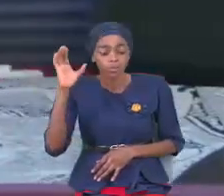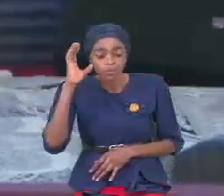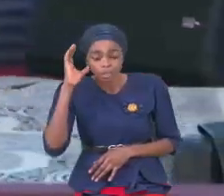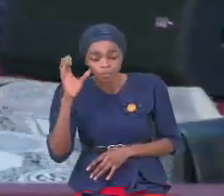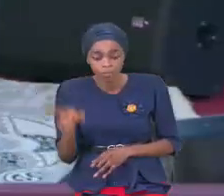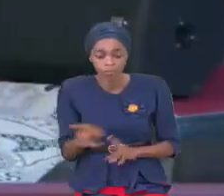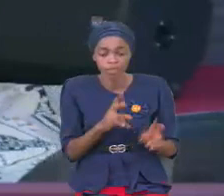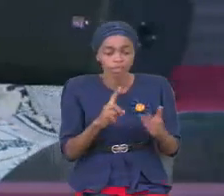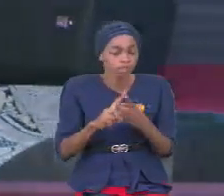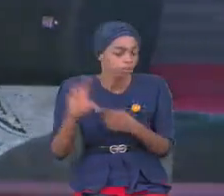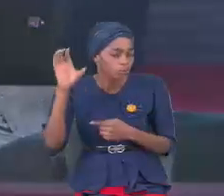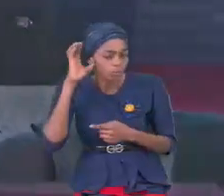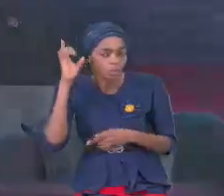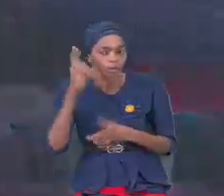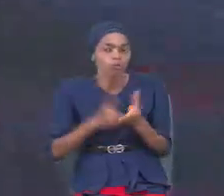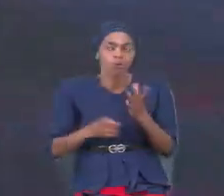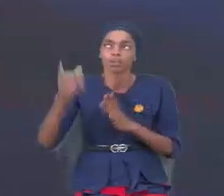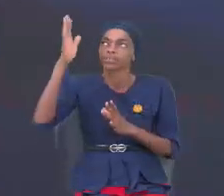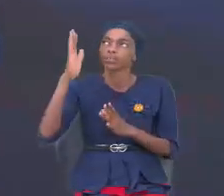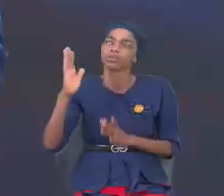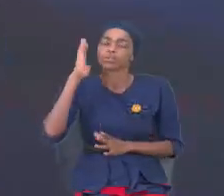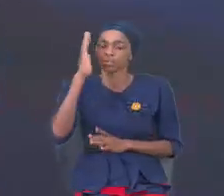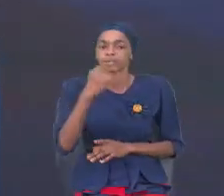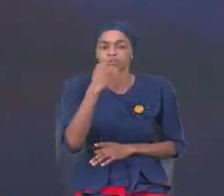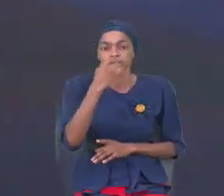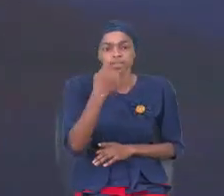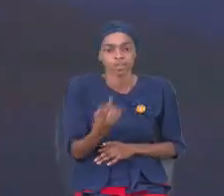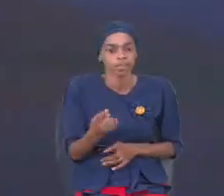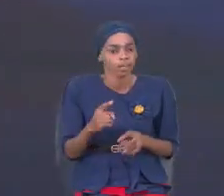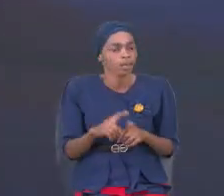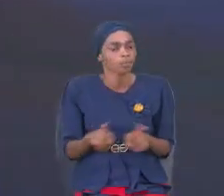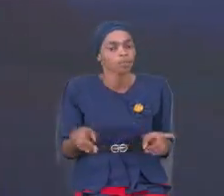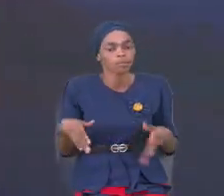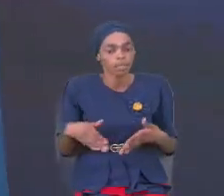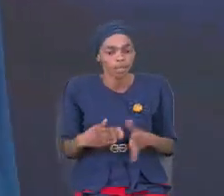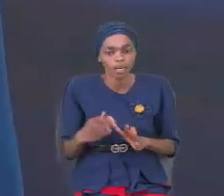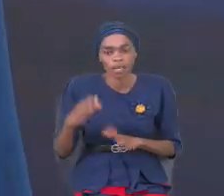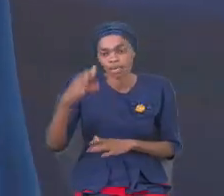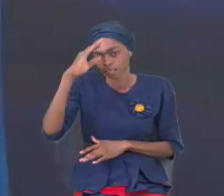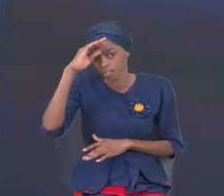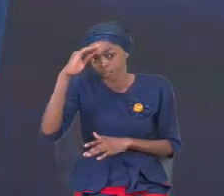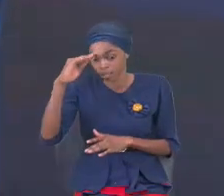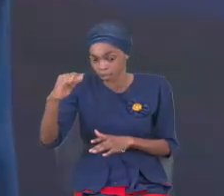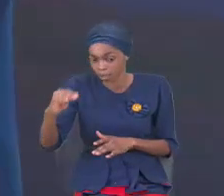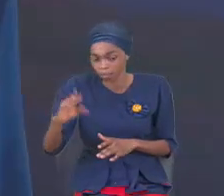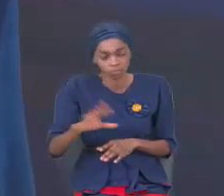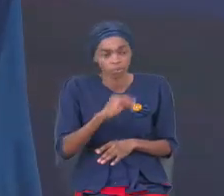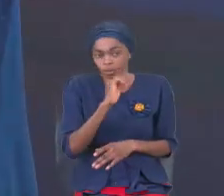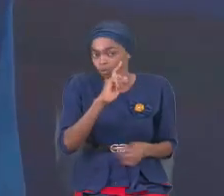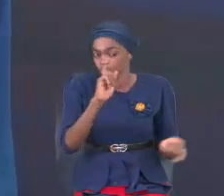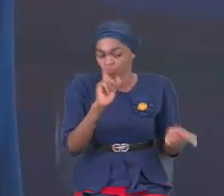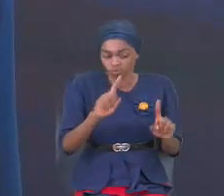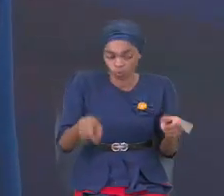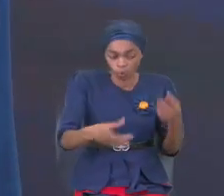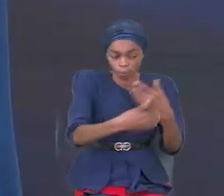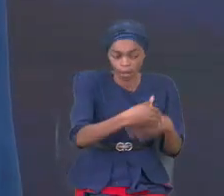not turn again to folly. If the Lord has spoken to us before, but we